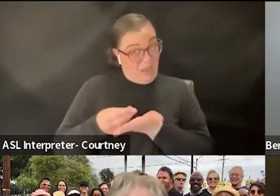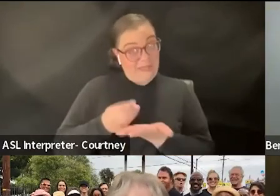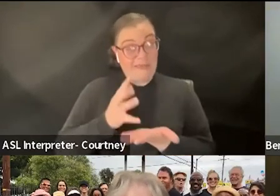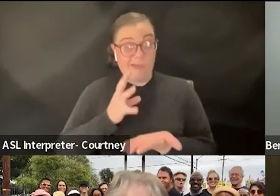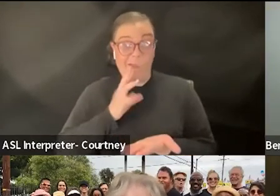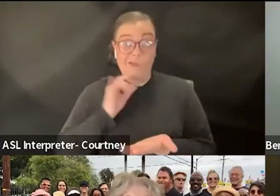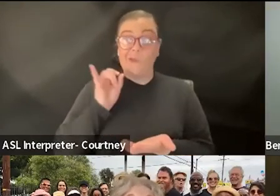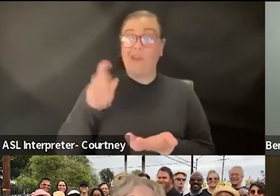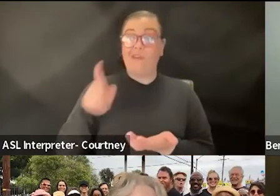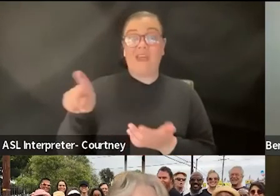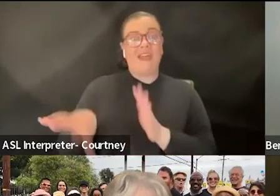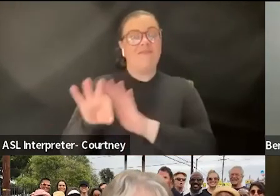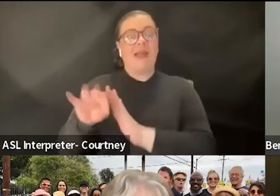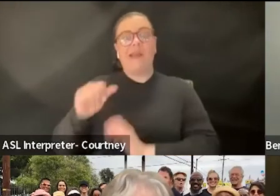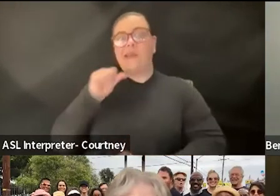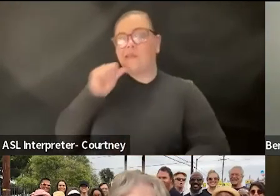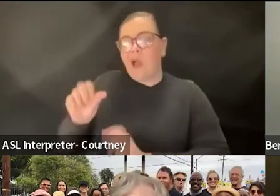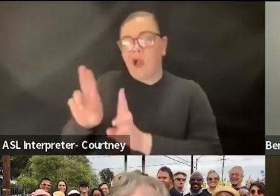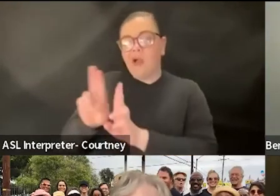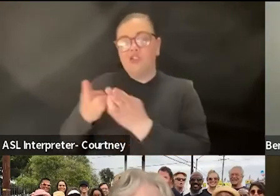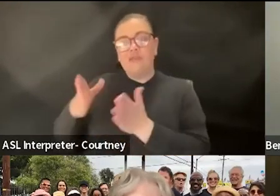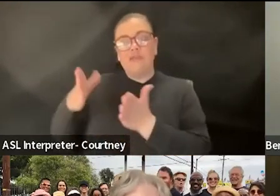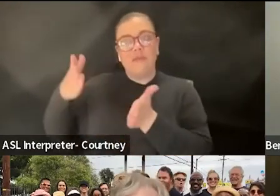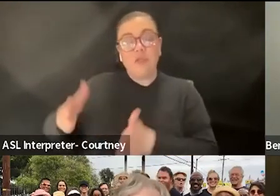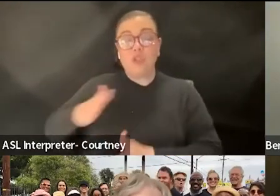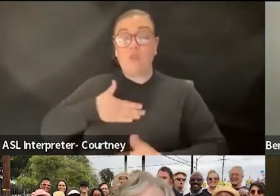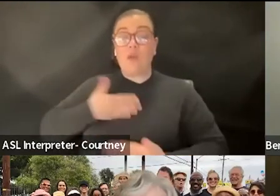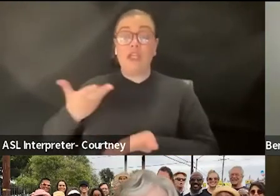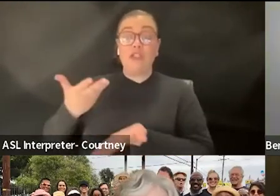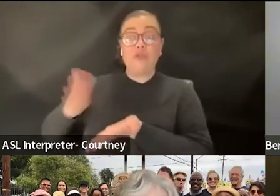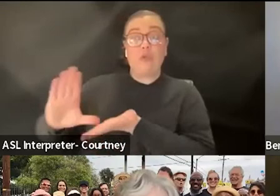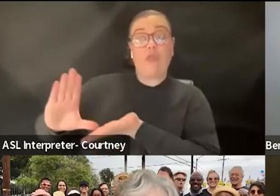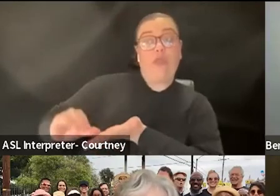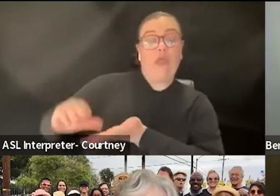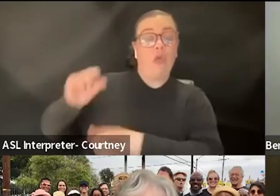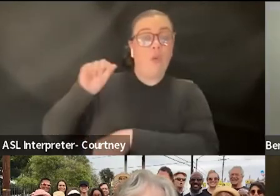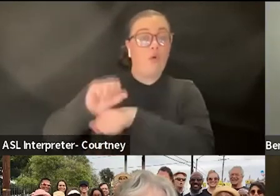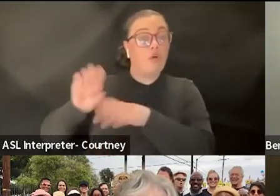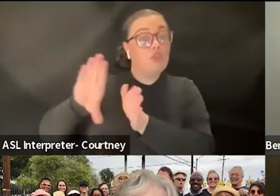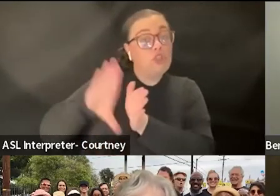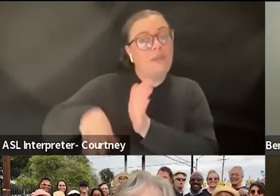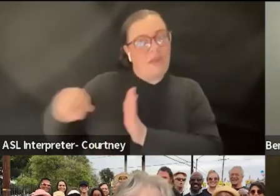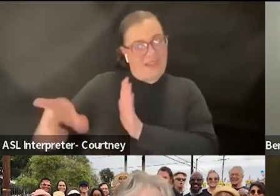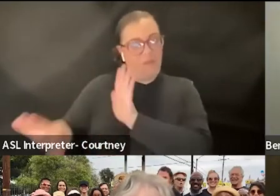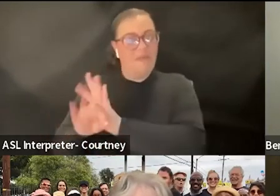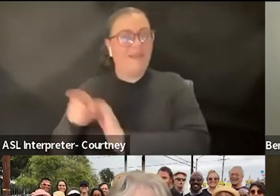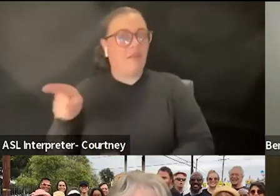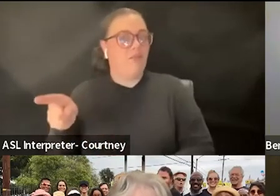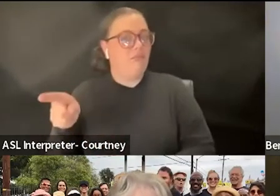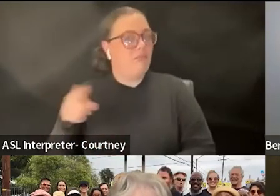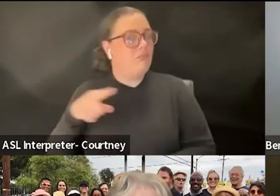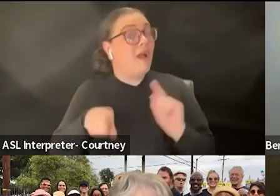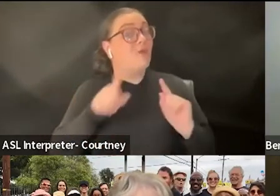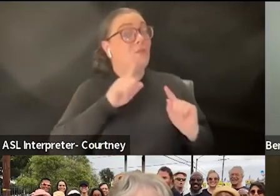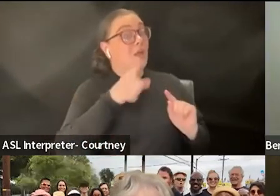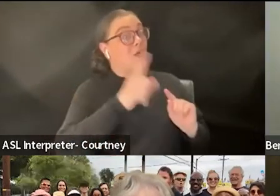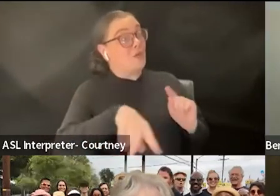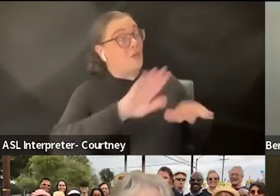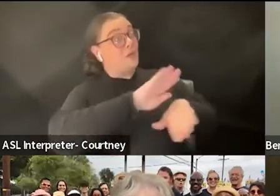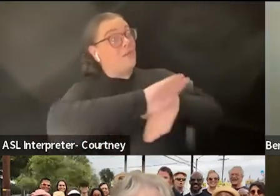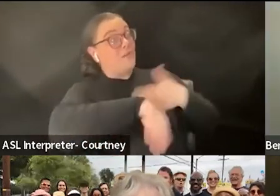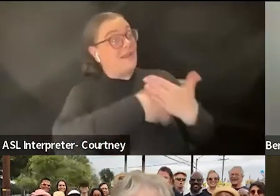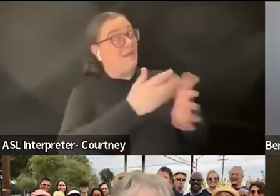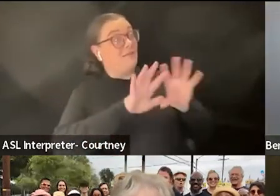only one who can speak for you. And in a collective, you become part of the bottom line as well, as a collective. Even